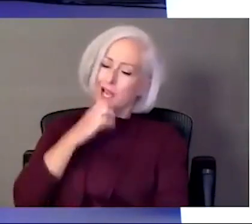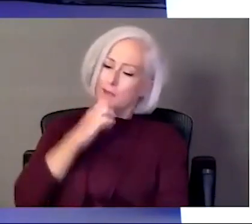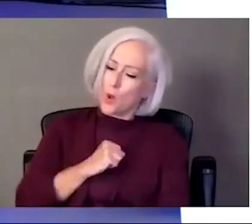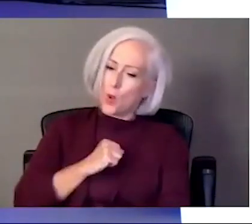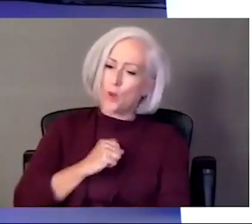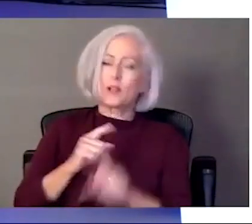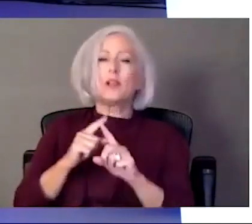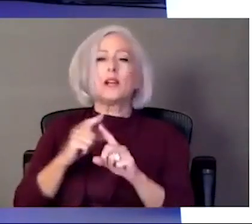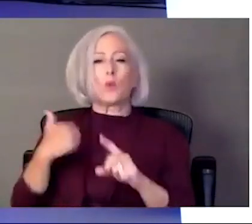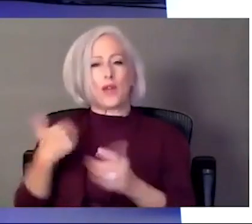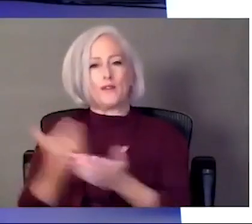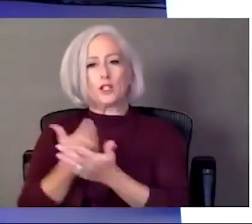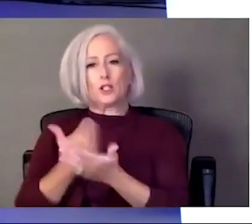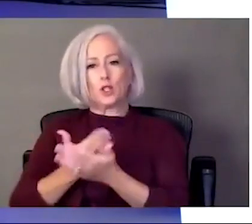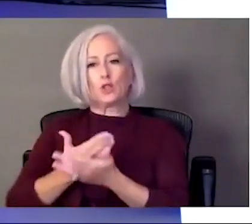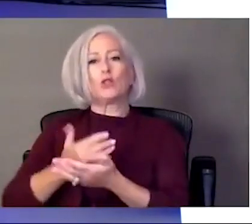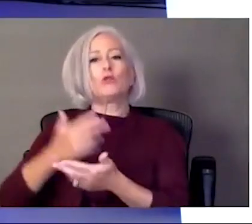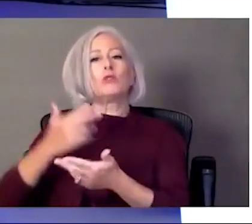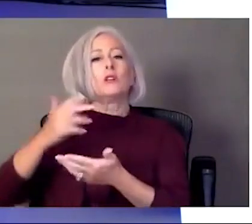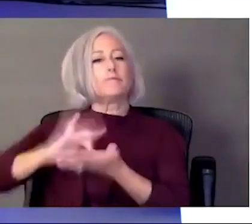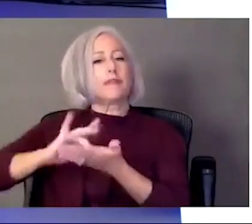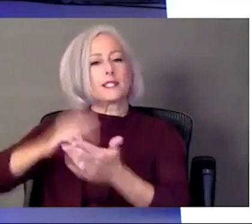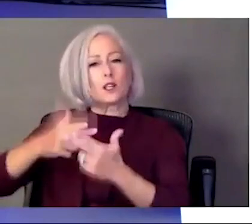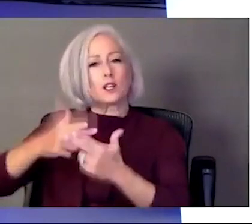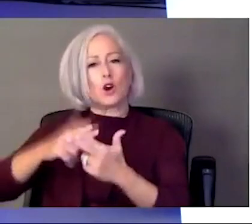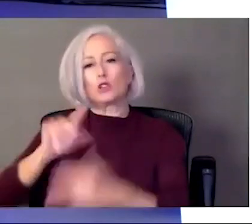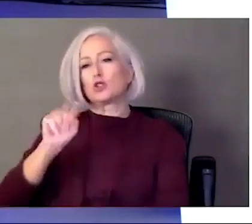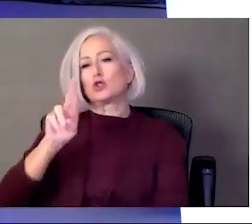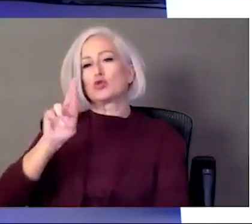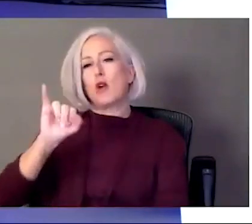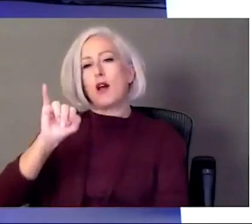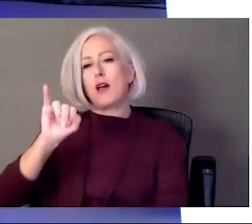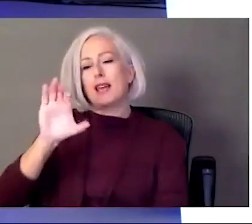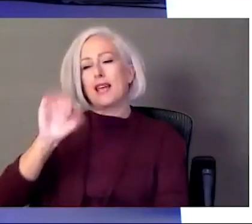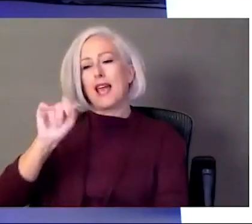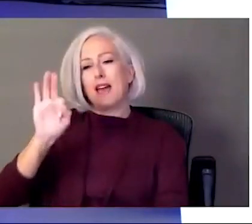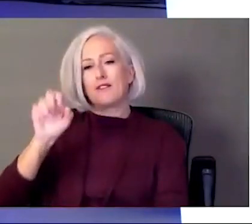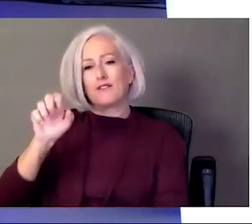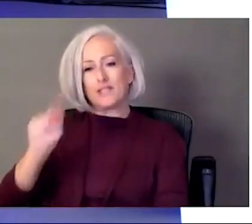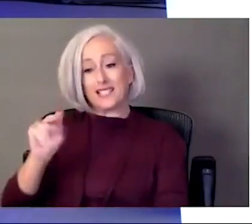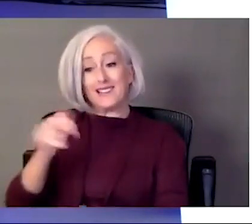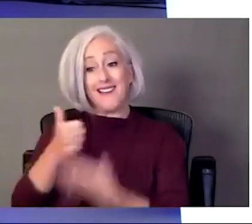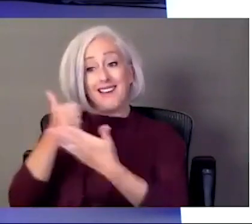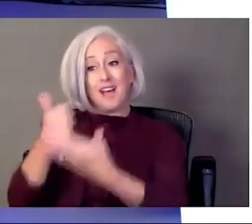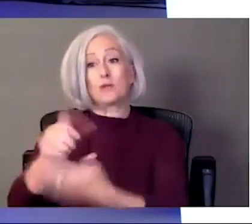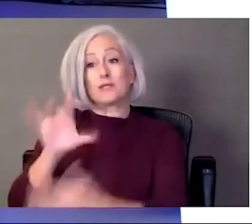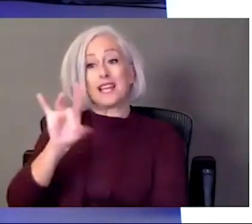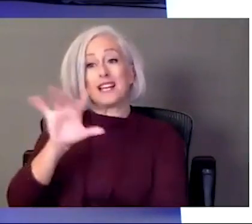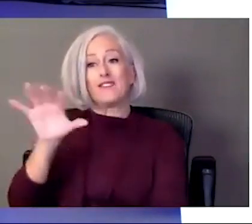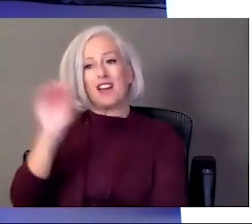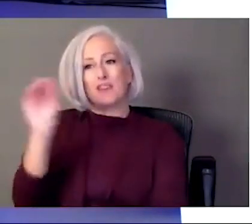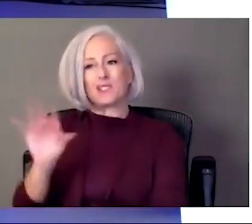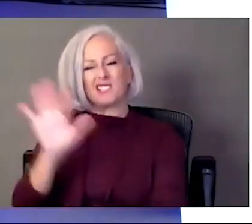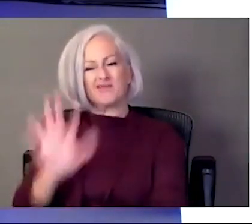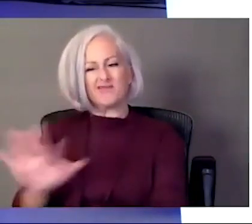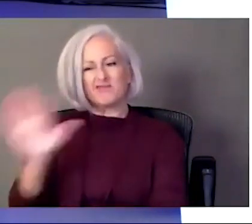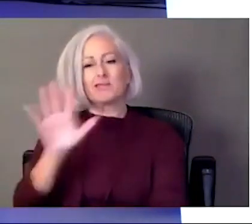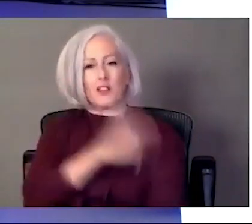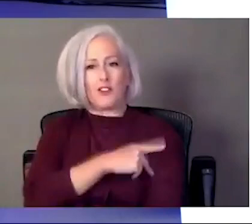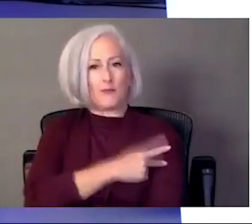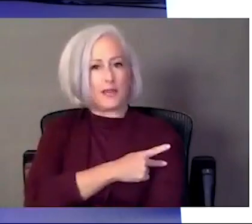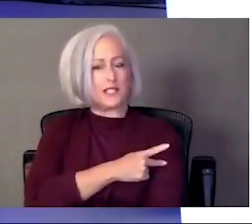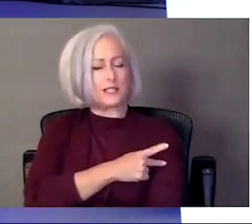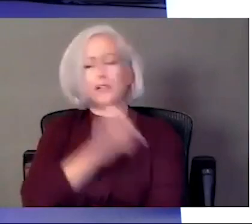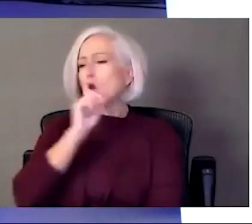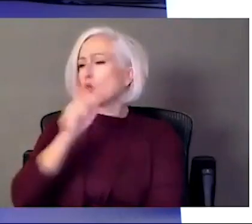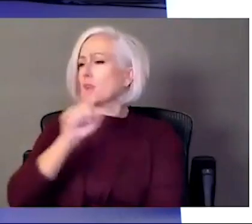drug, Trikafta, and it helps about 80-85% of CF patients. And it's a complete game changer. I mean, people,